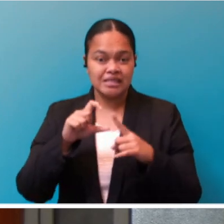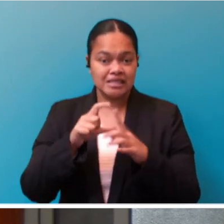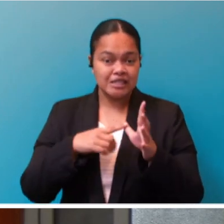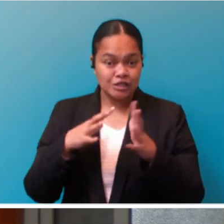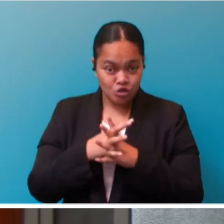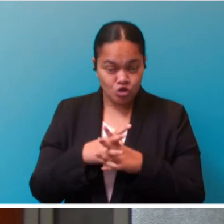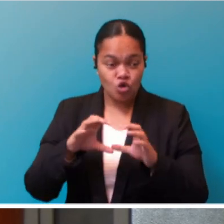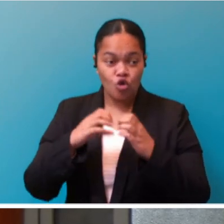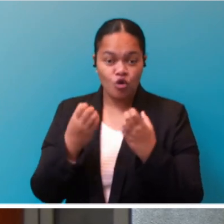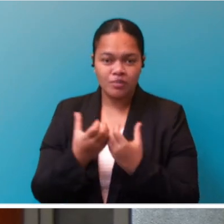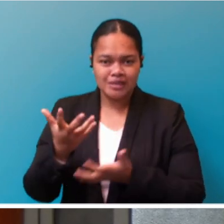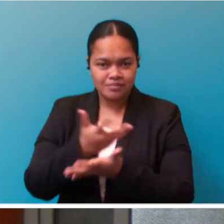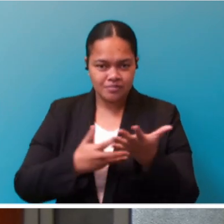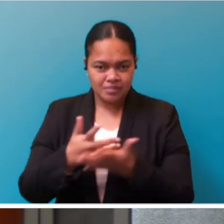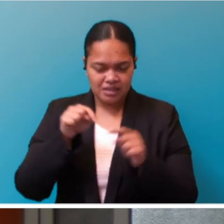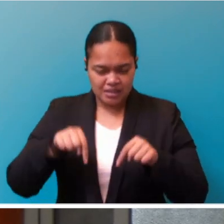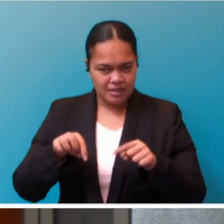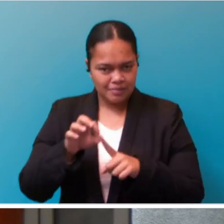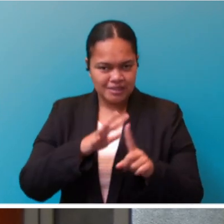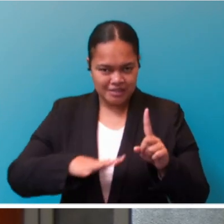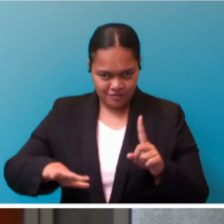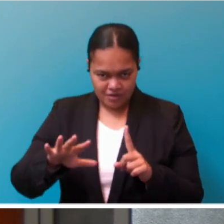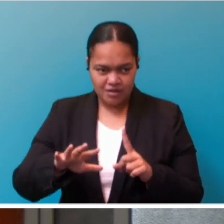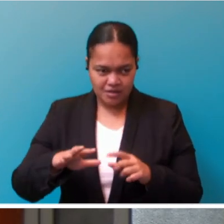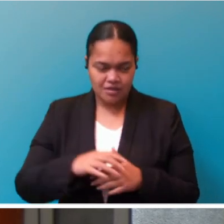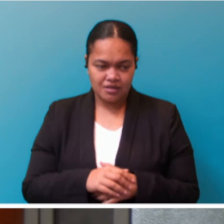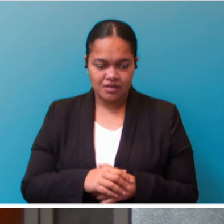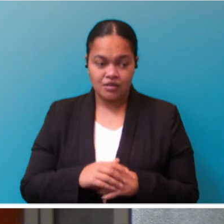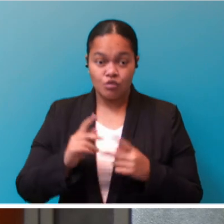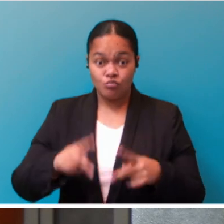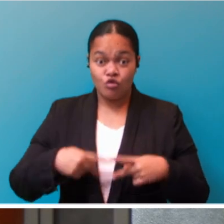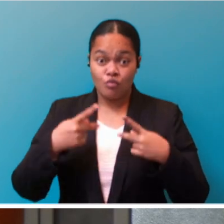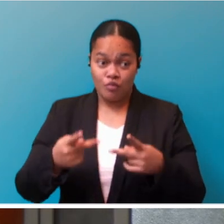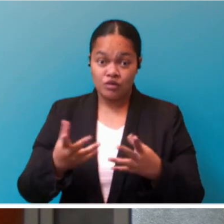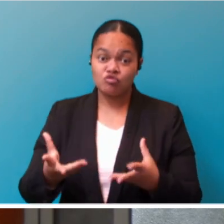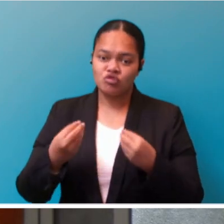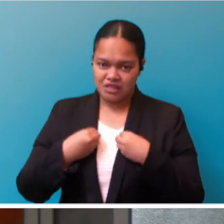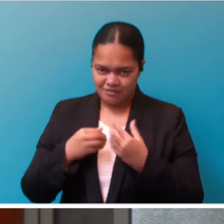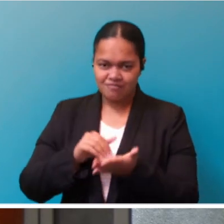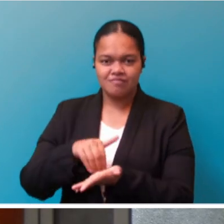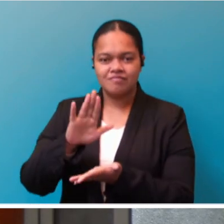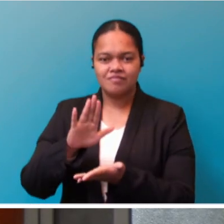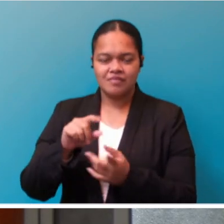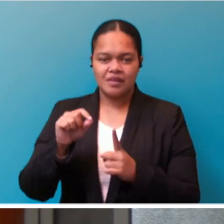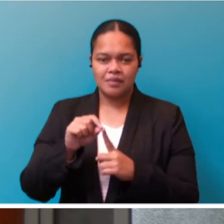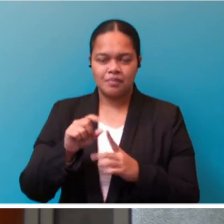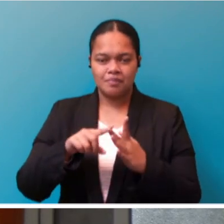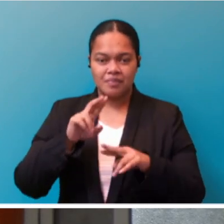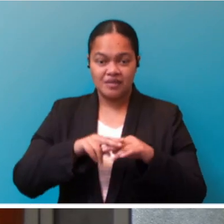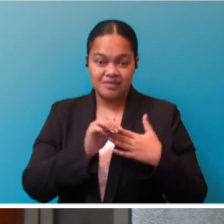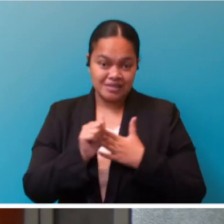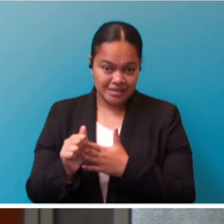its constructive dialogue in the Pacific. Our proposal received endorsement from the Pacific Island Forum leaders and led